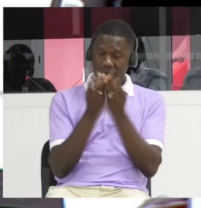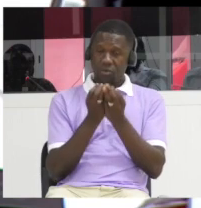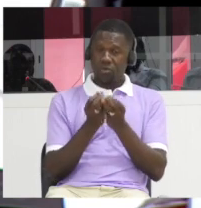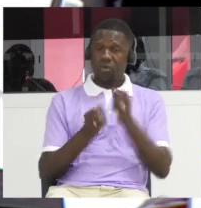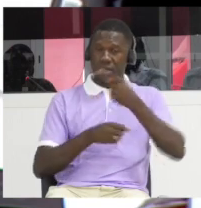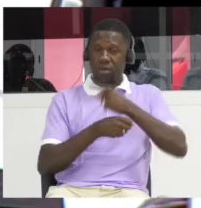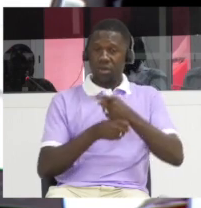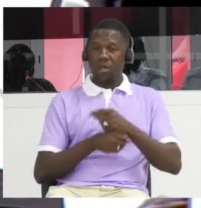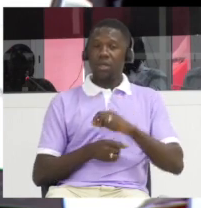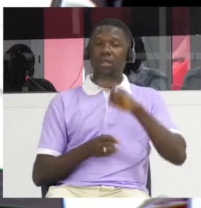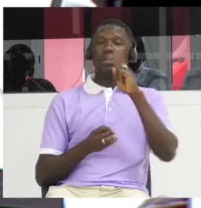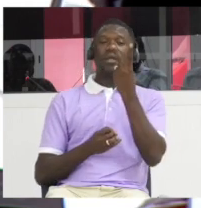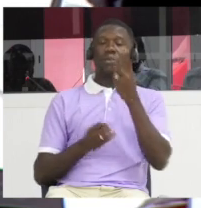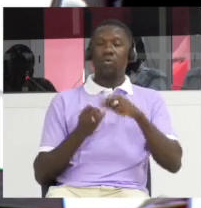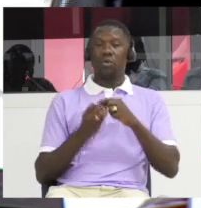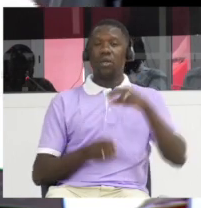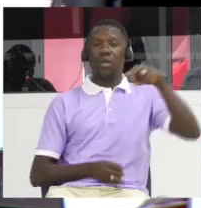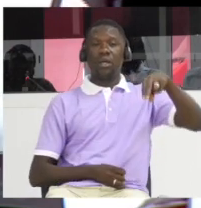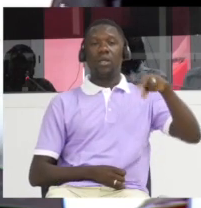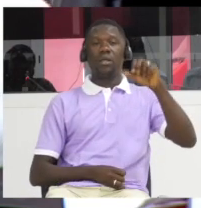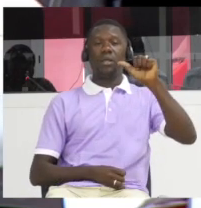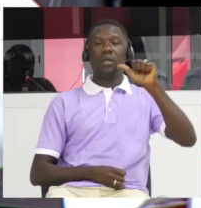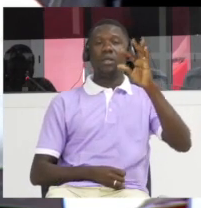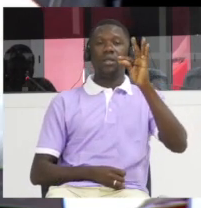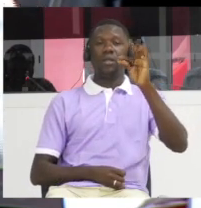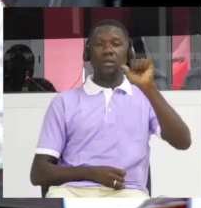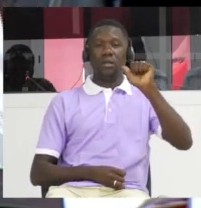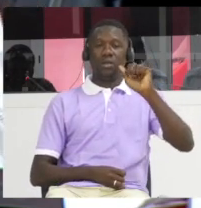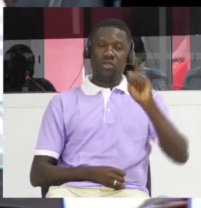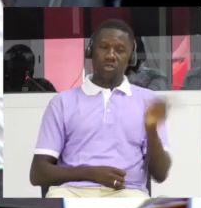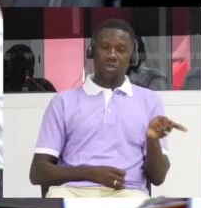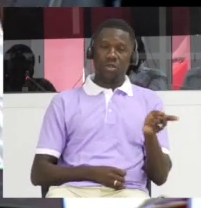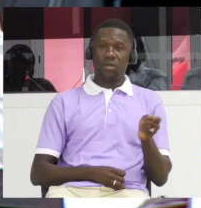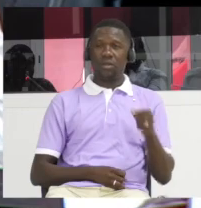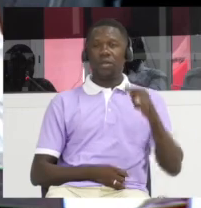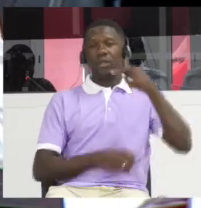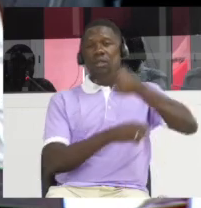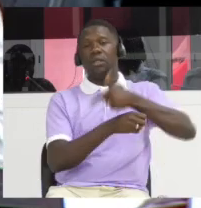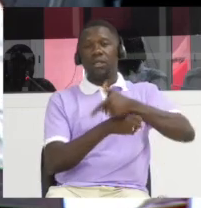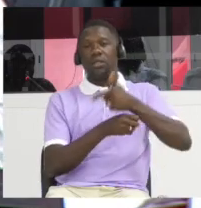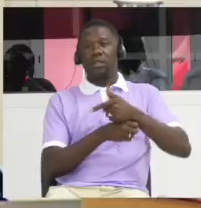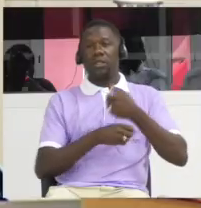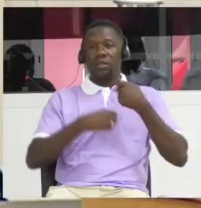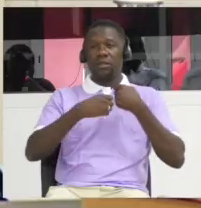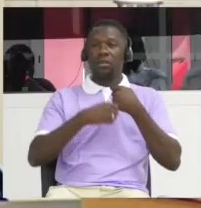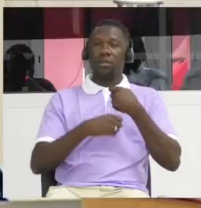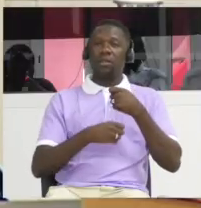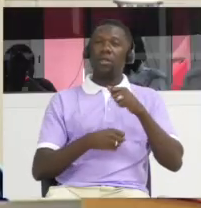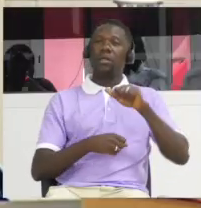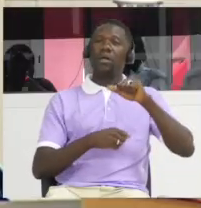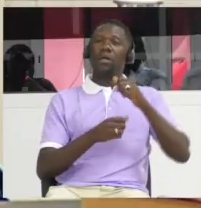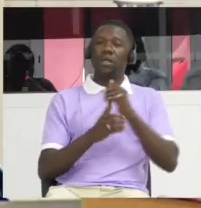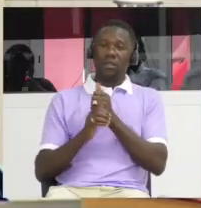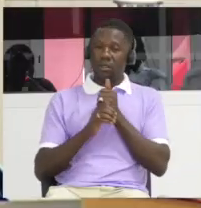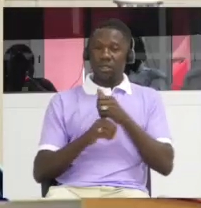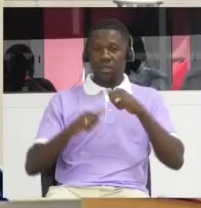NATAG, N-A-T-A-G, Nigerian Training, well, I don't know what the A stands for.